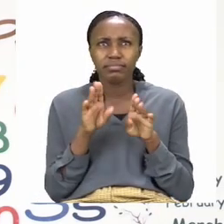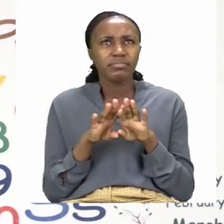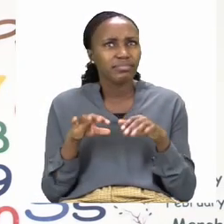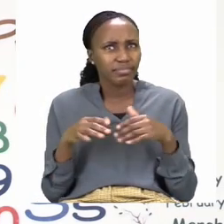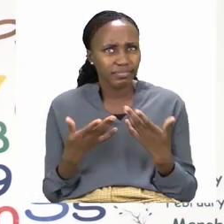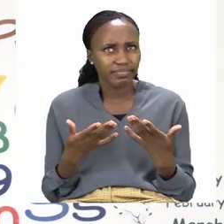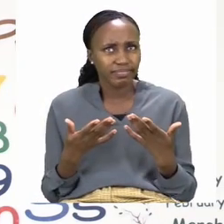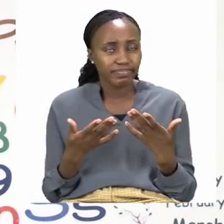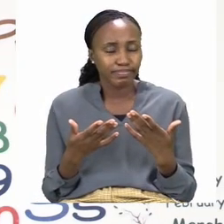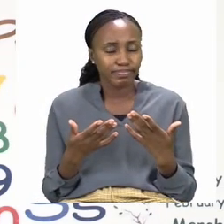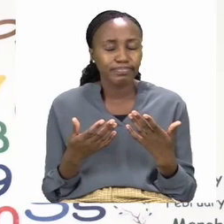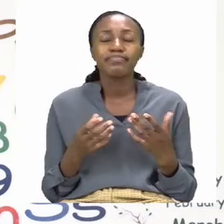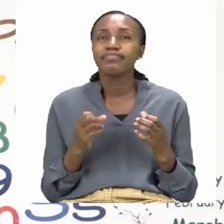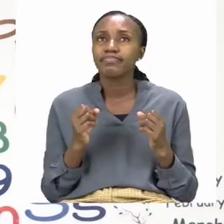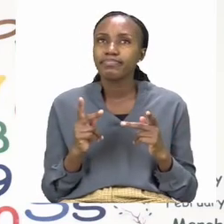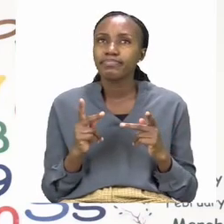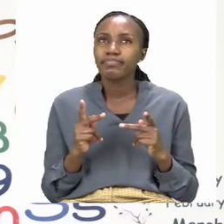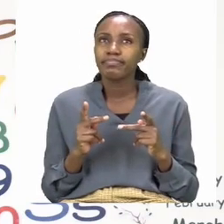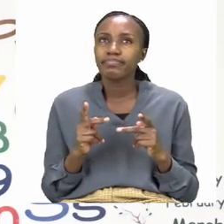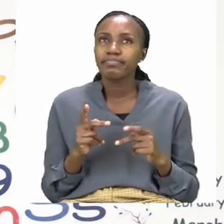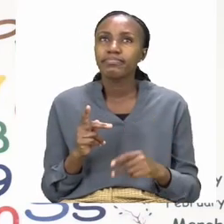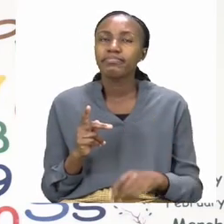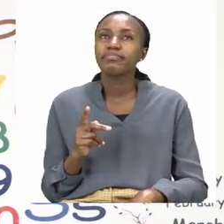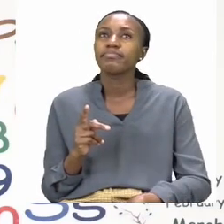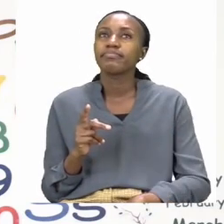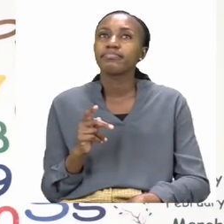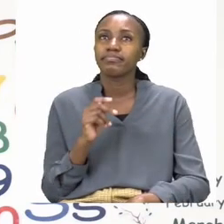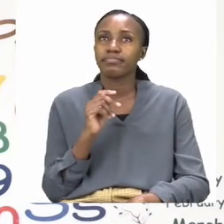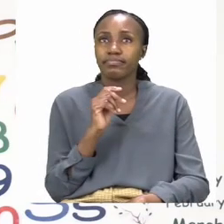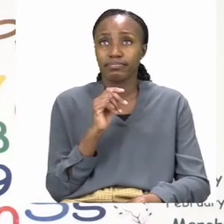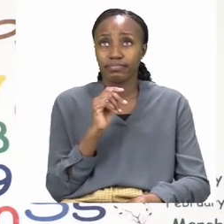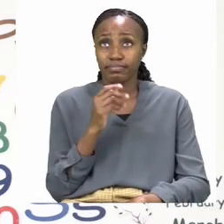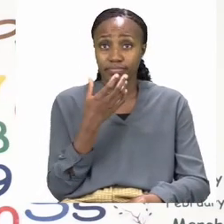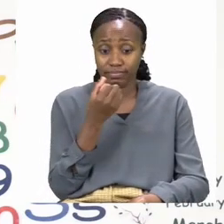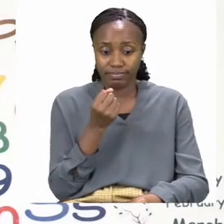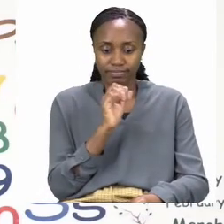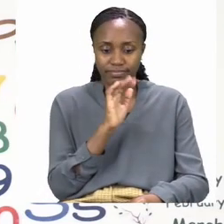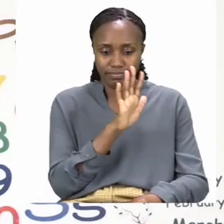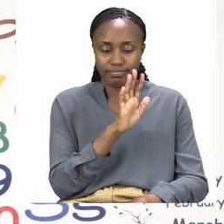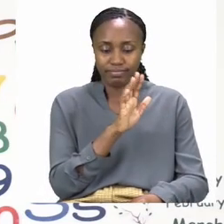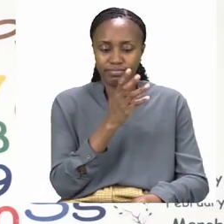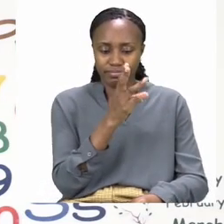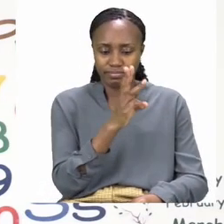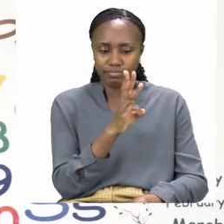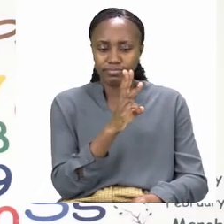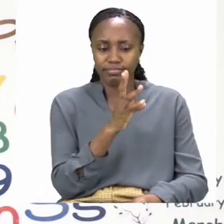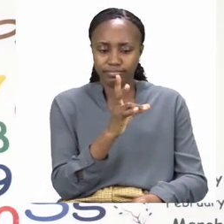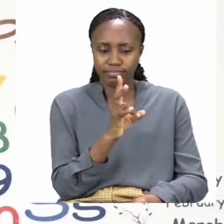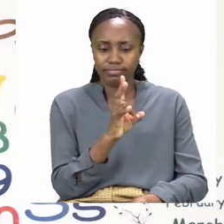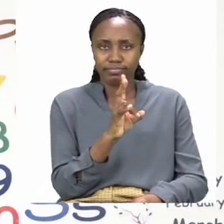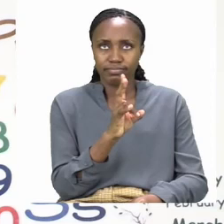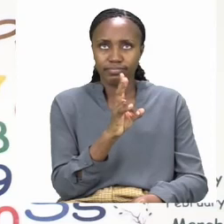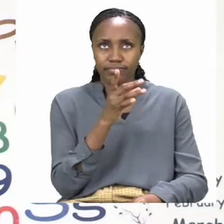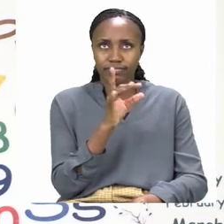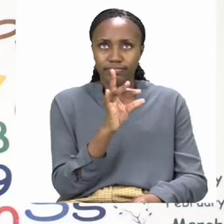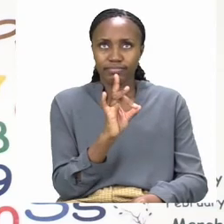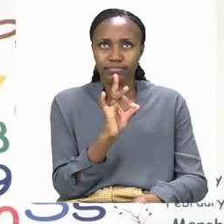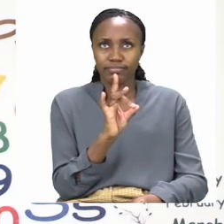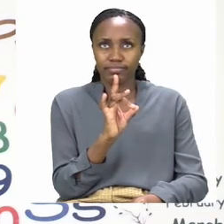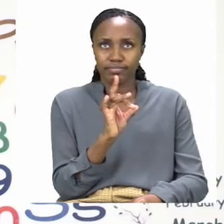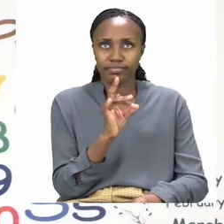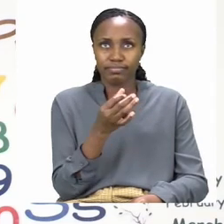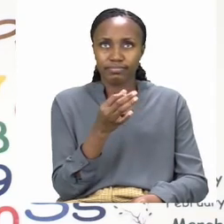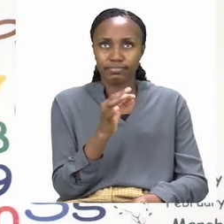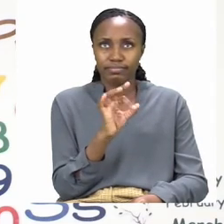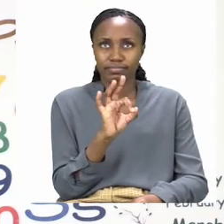again. Let's count. So we say 5, 6, 7,